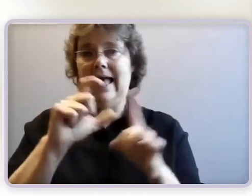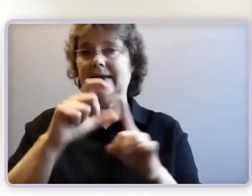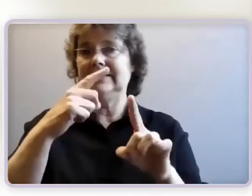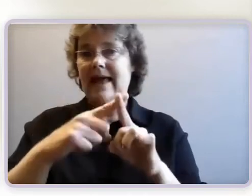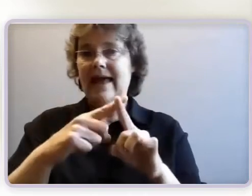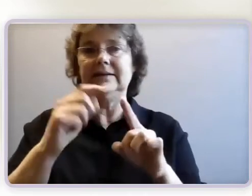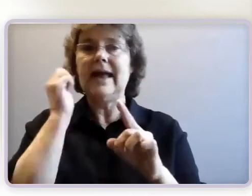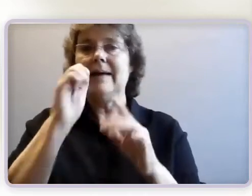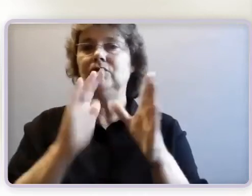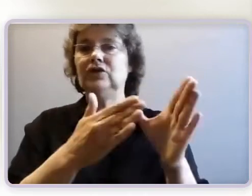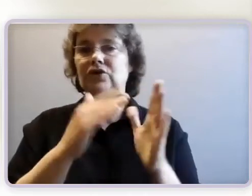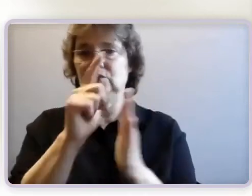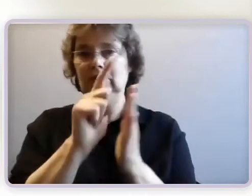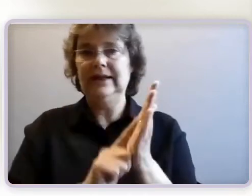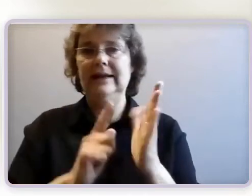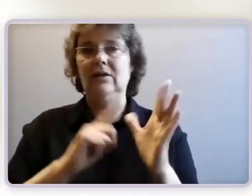country.